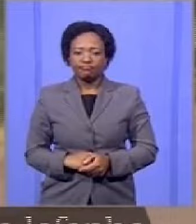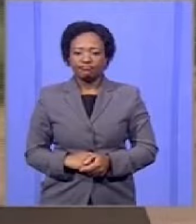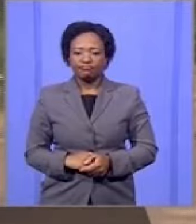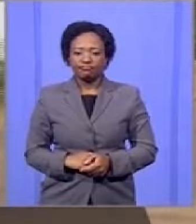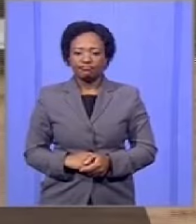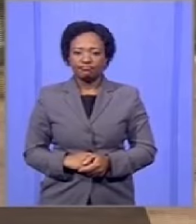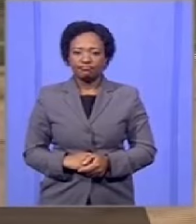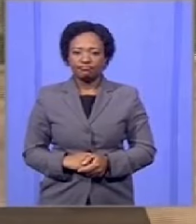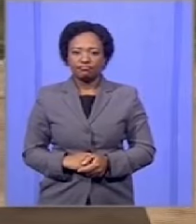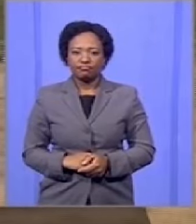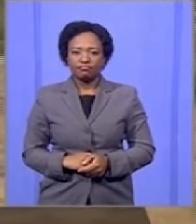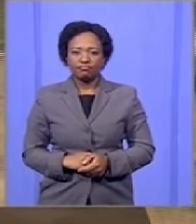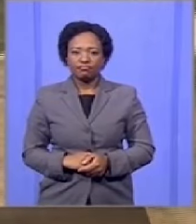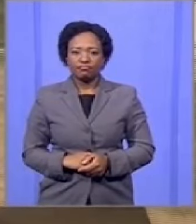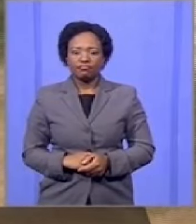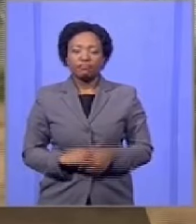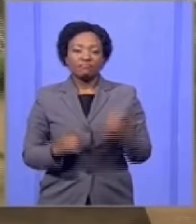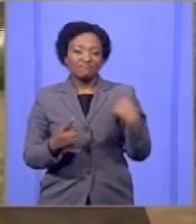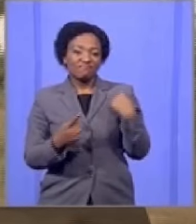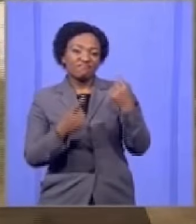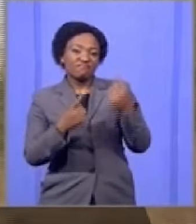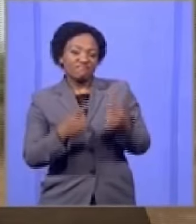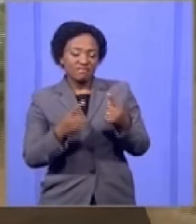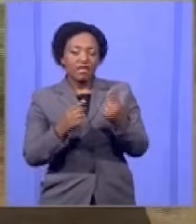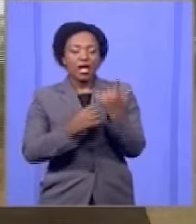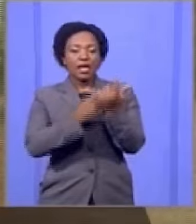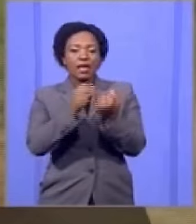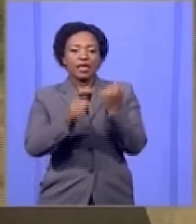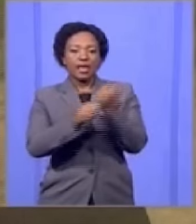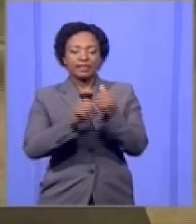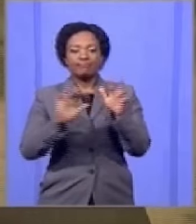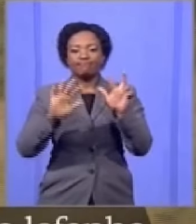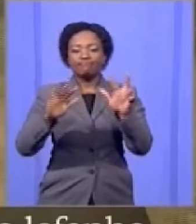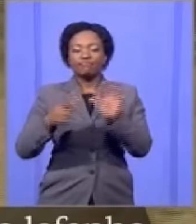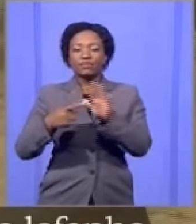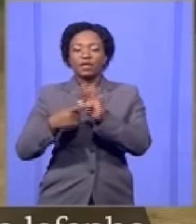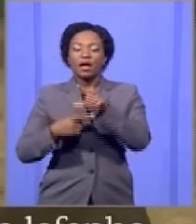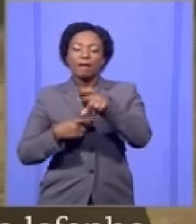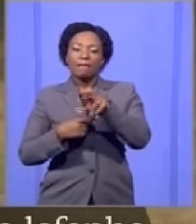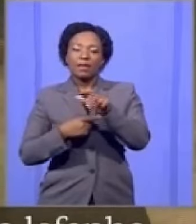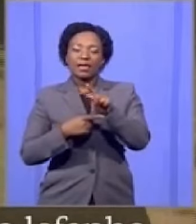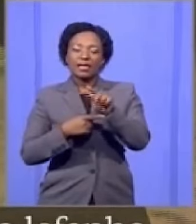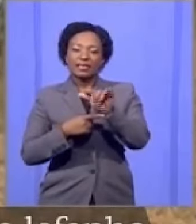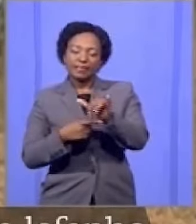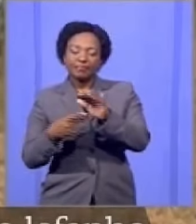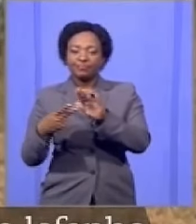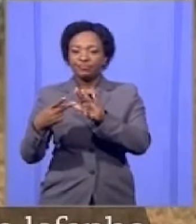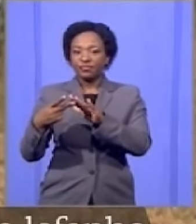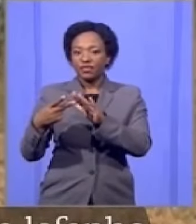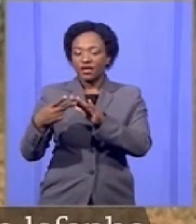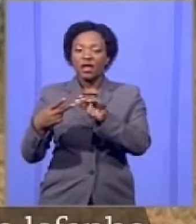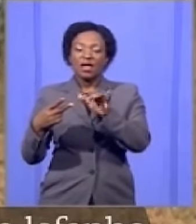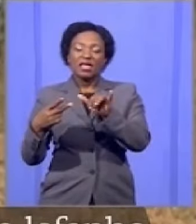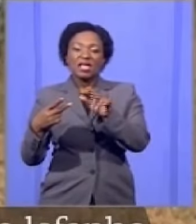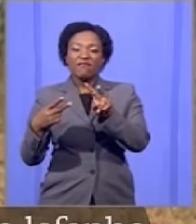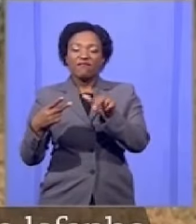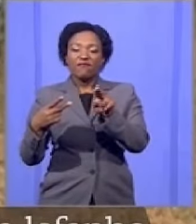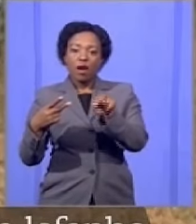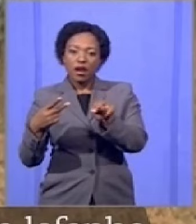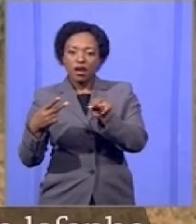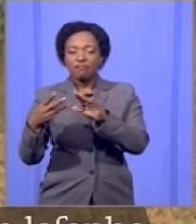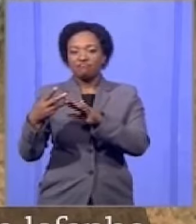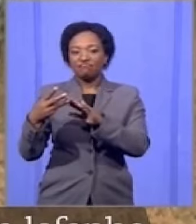E setse ile dingwaga di le robedi Pretty Nkambule, Yvonne Mnisi le Solomon Nyarenda ba ntse ba le kwa tlase ga moepo. Boraro jono